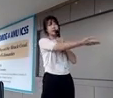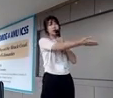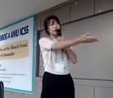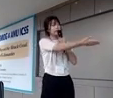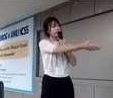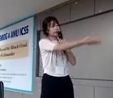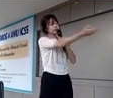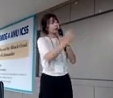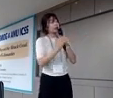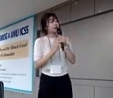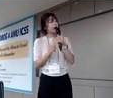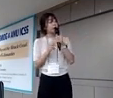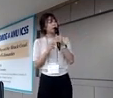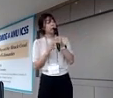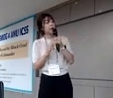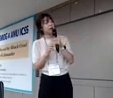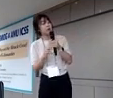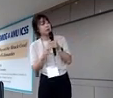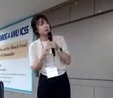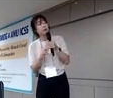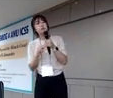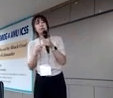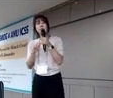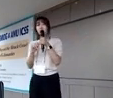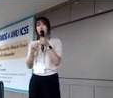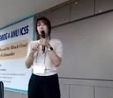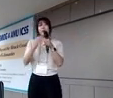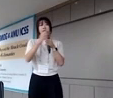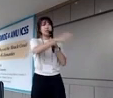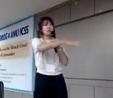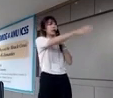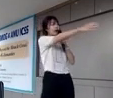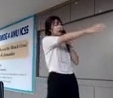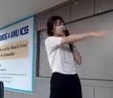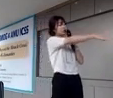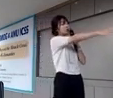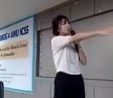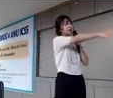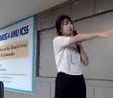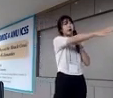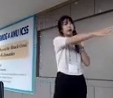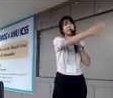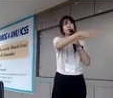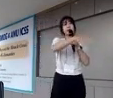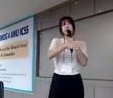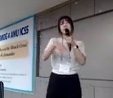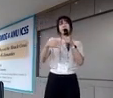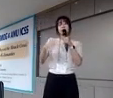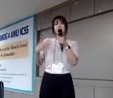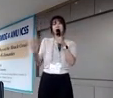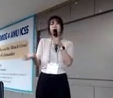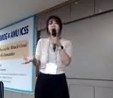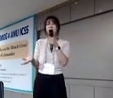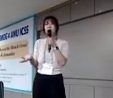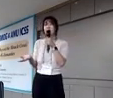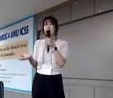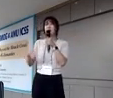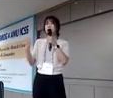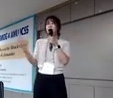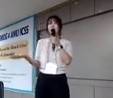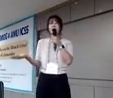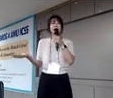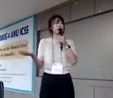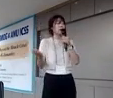linguist versus the tall Korean linguist who lives in Seoul. These additional modifiers are used in order for disambiguation